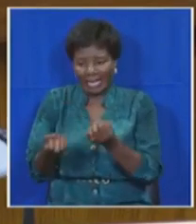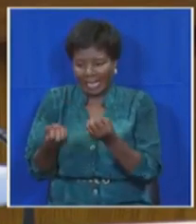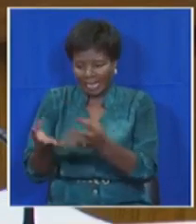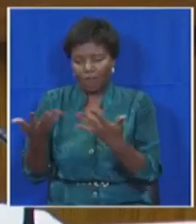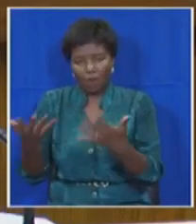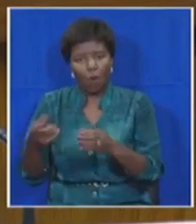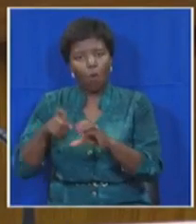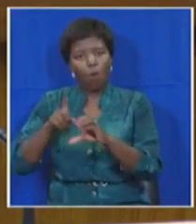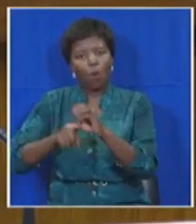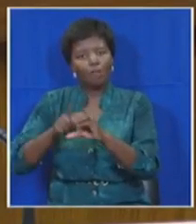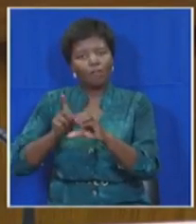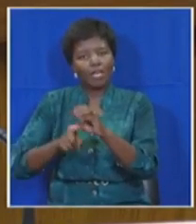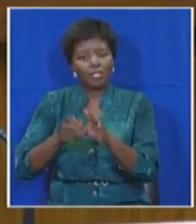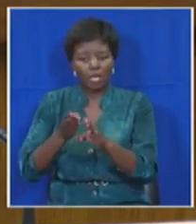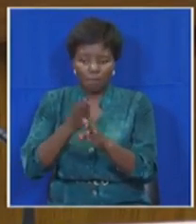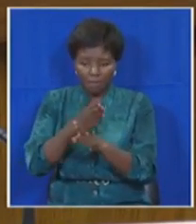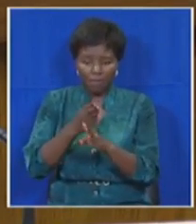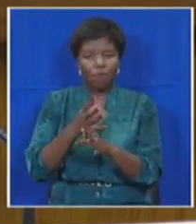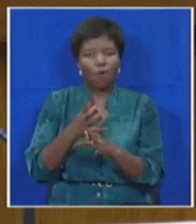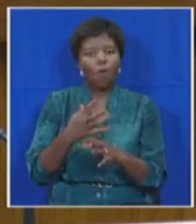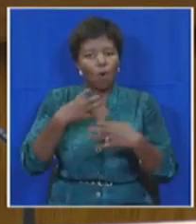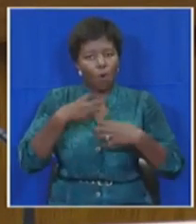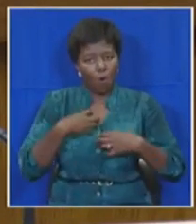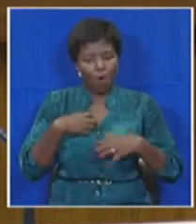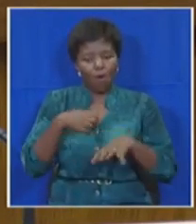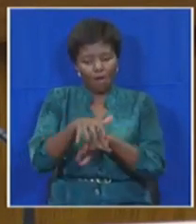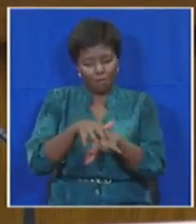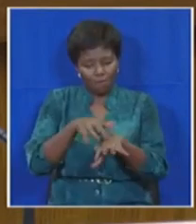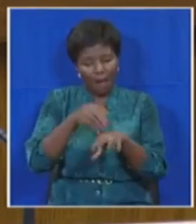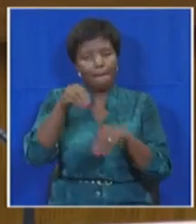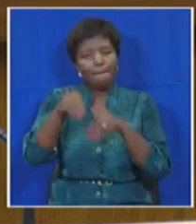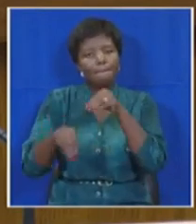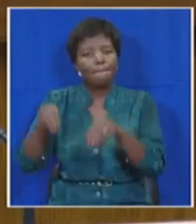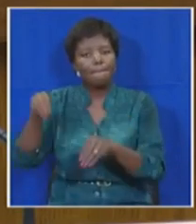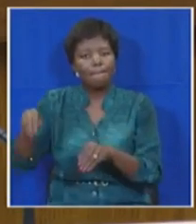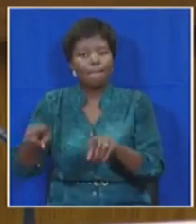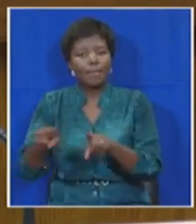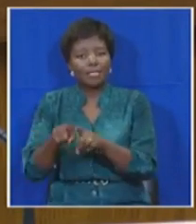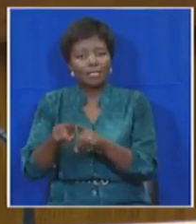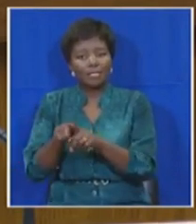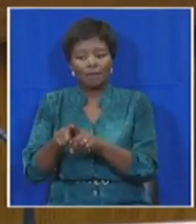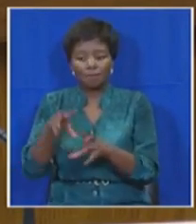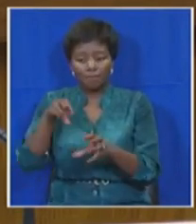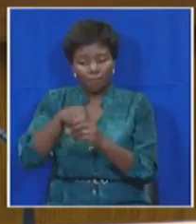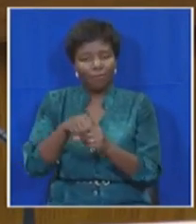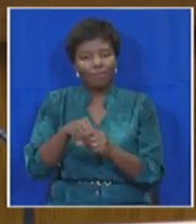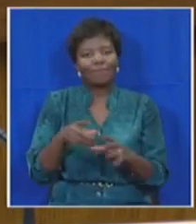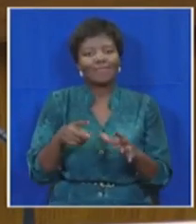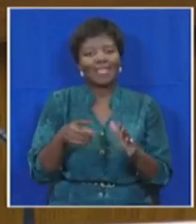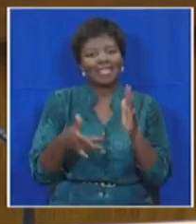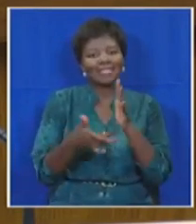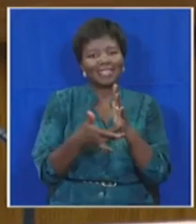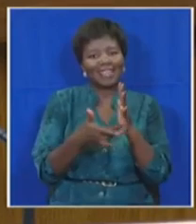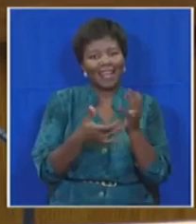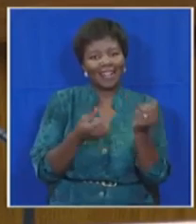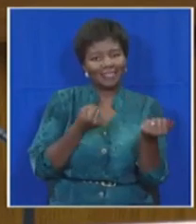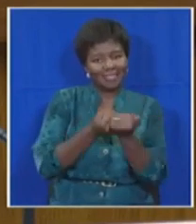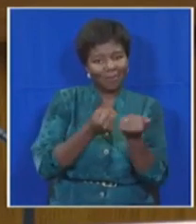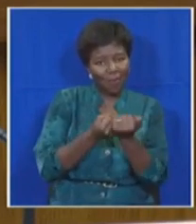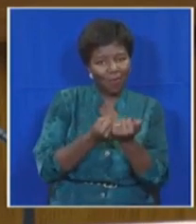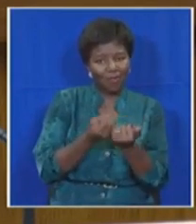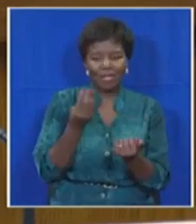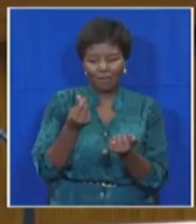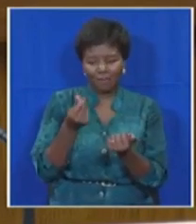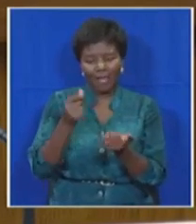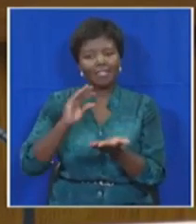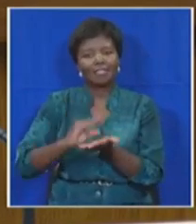qualifications before they begin farming, which will include financial and technical support. Honorable Speaker, last